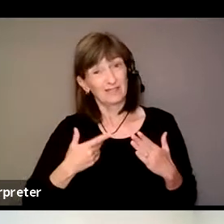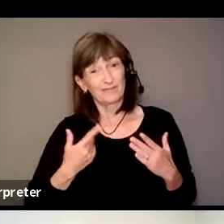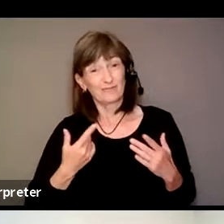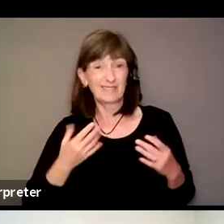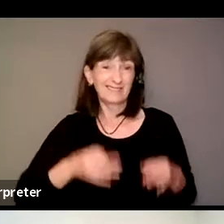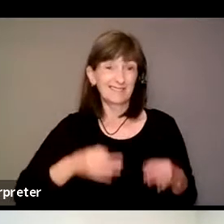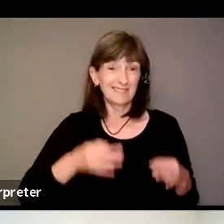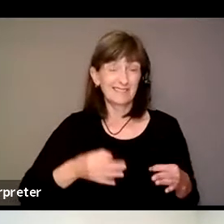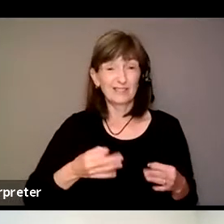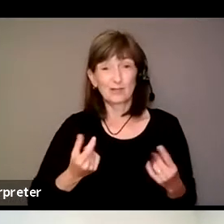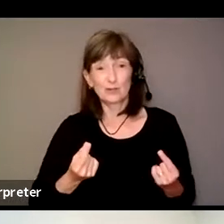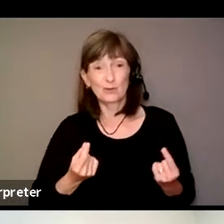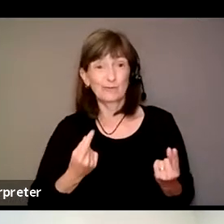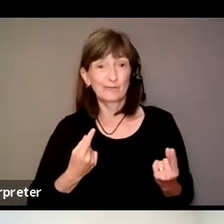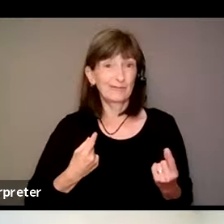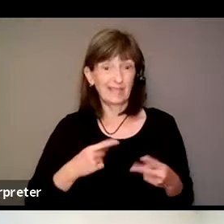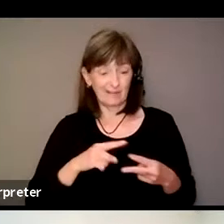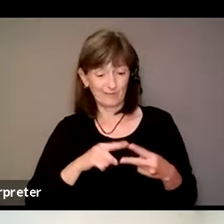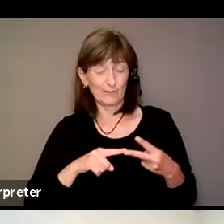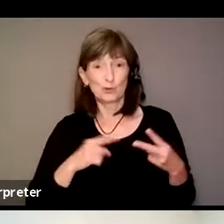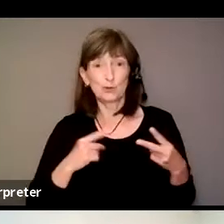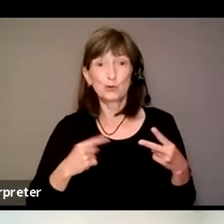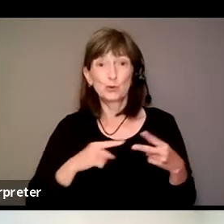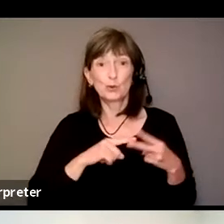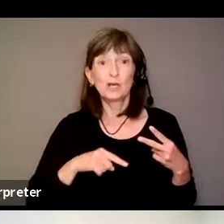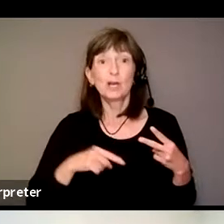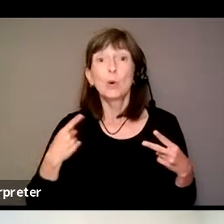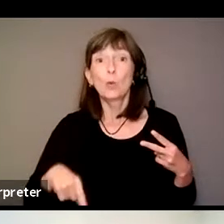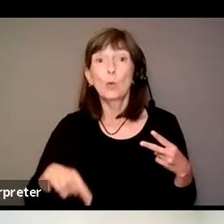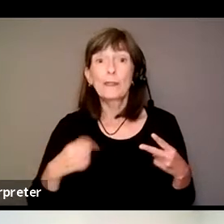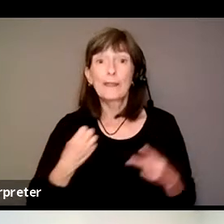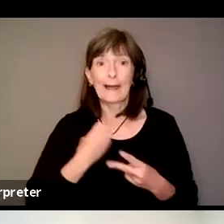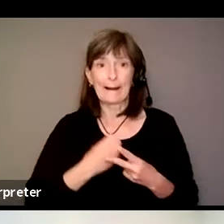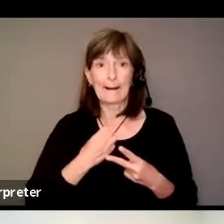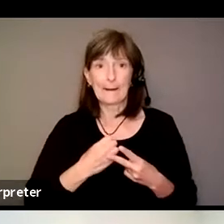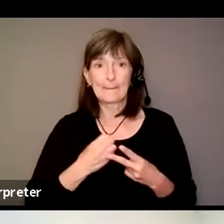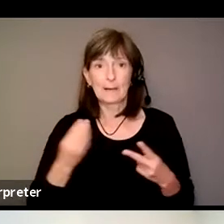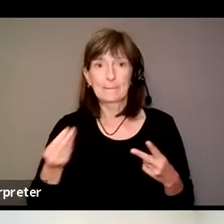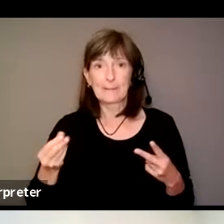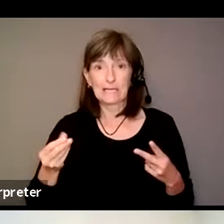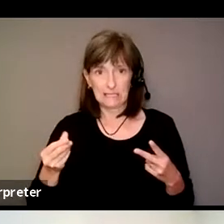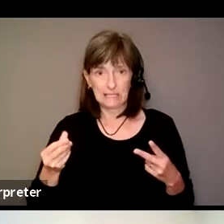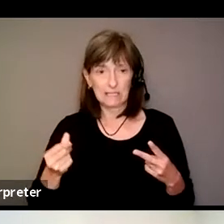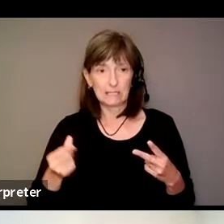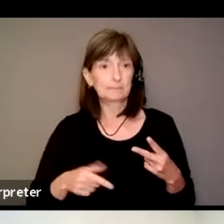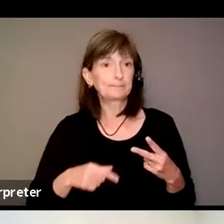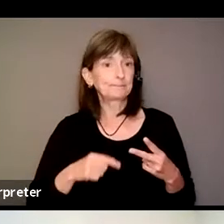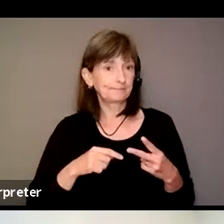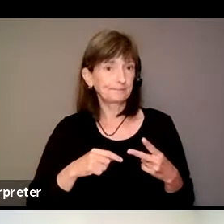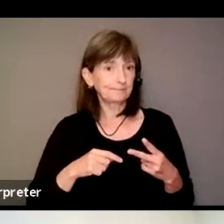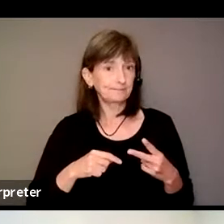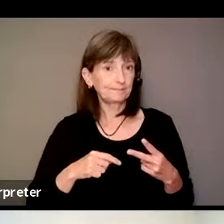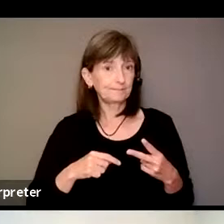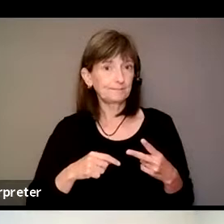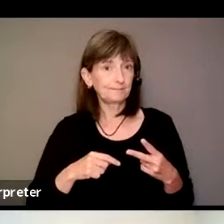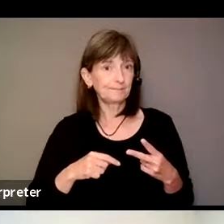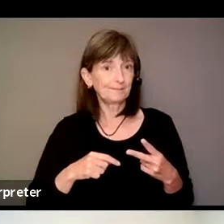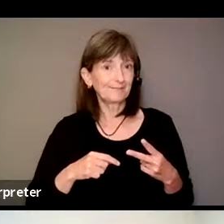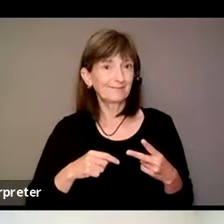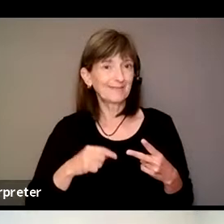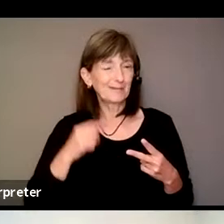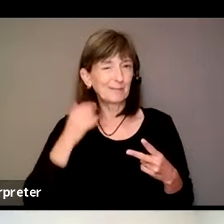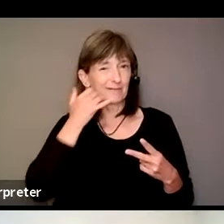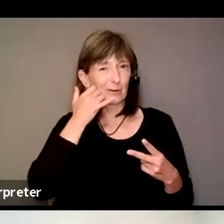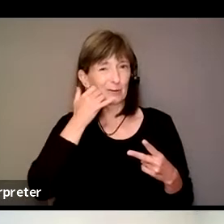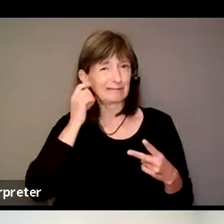two components that they looked at. One was, what's the economic impact and the benefits to the community? Your phone is dropping out